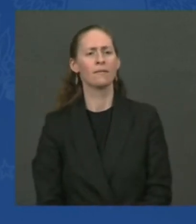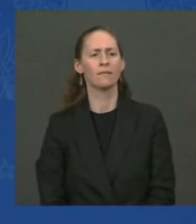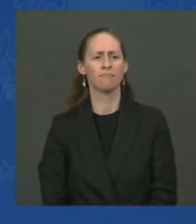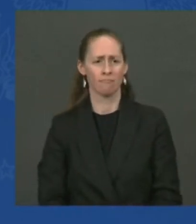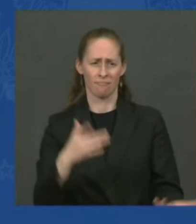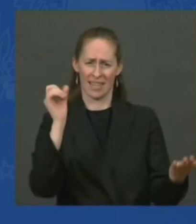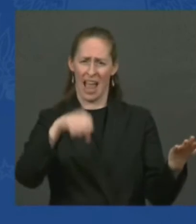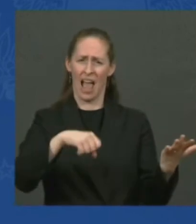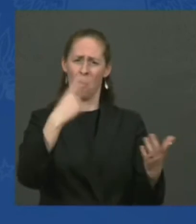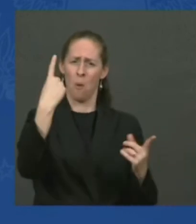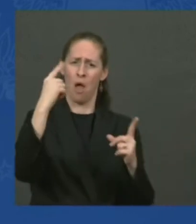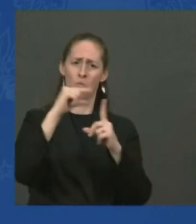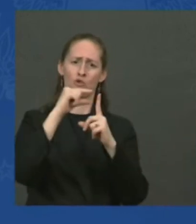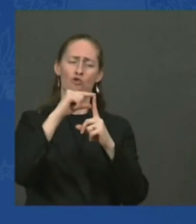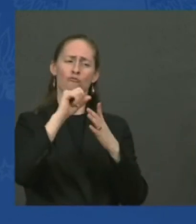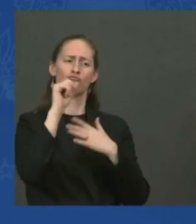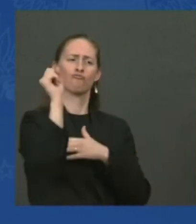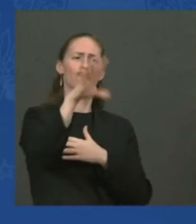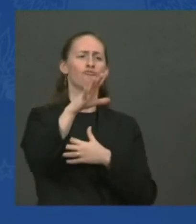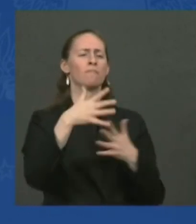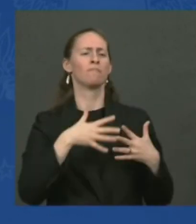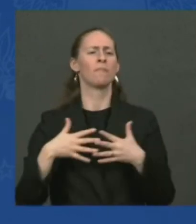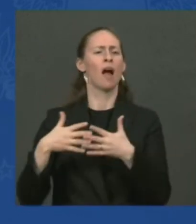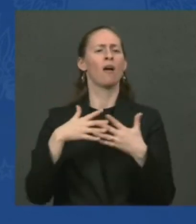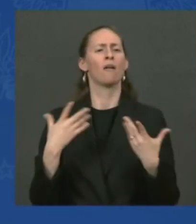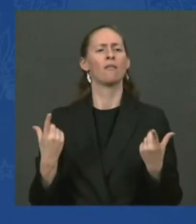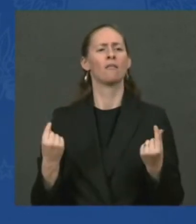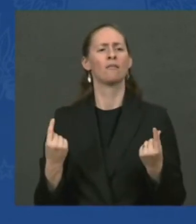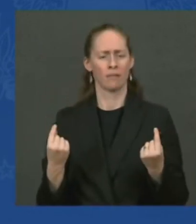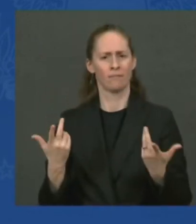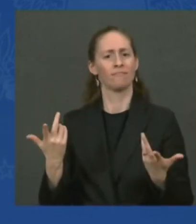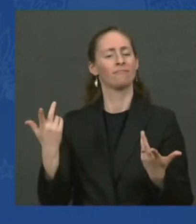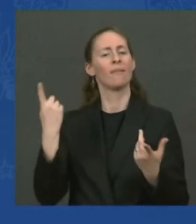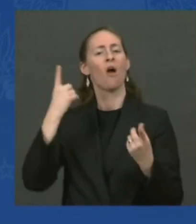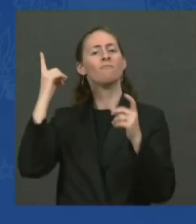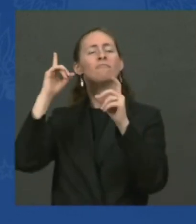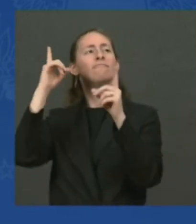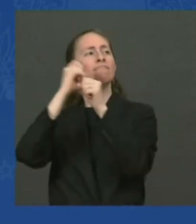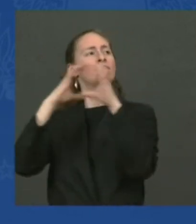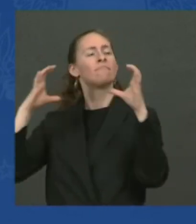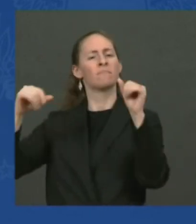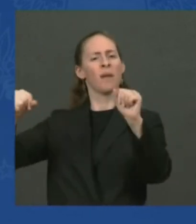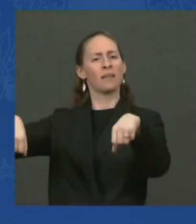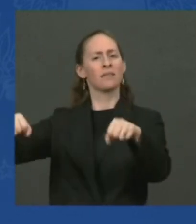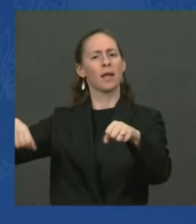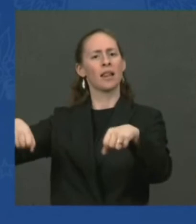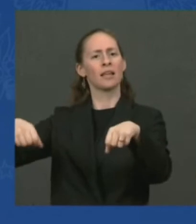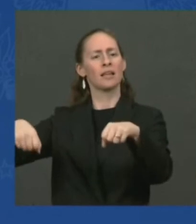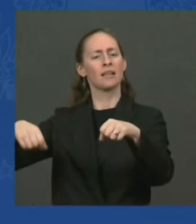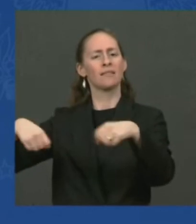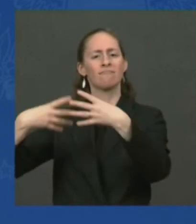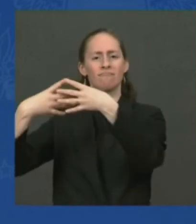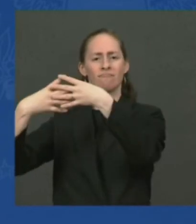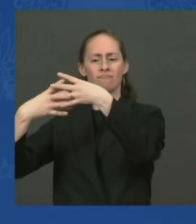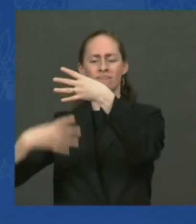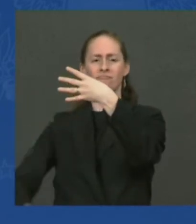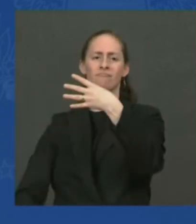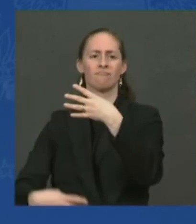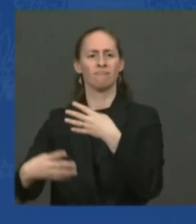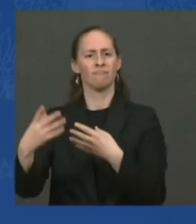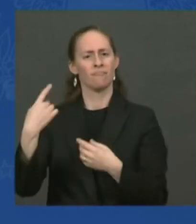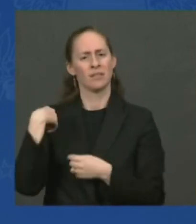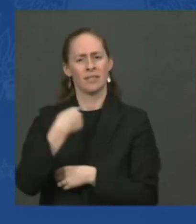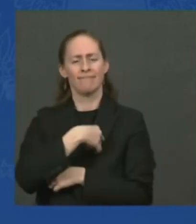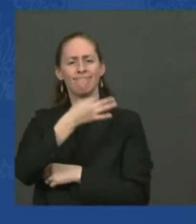word. Possibilities. Possibilities. There is no limit to what our people think we can do. And